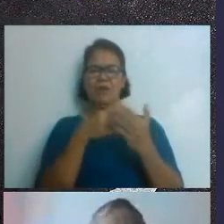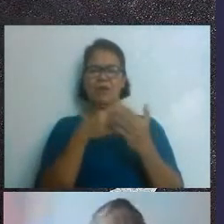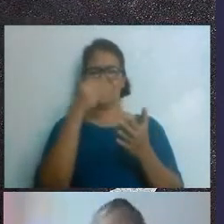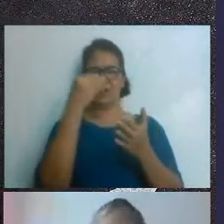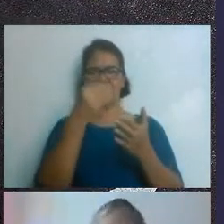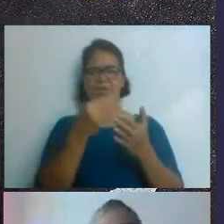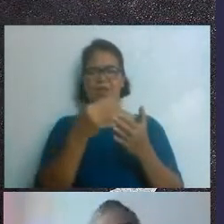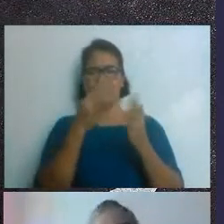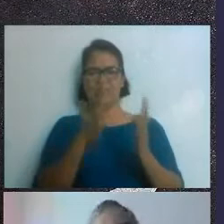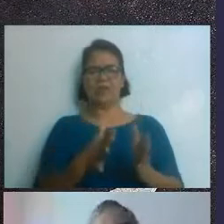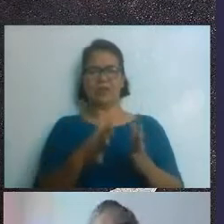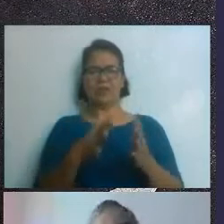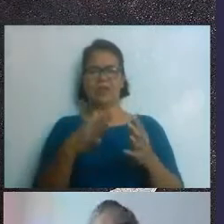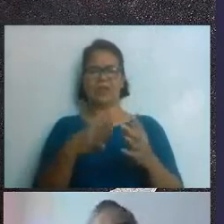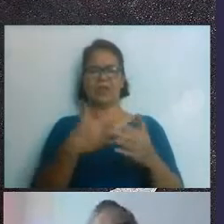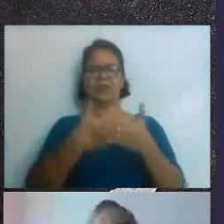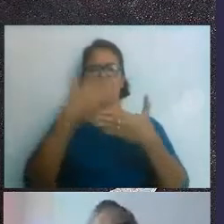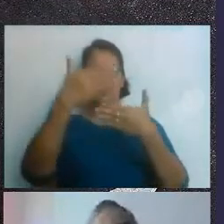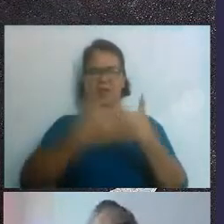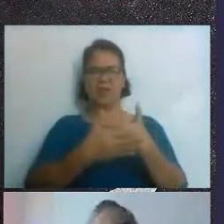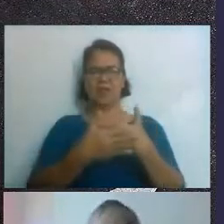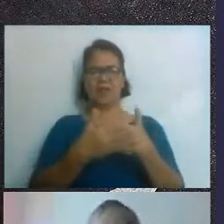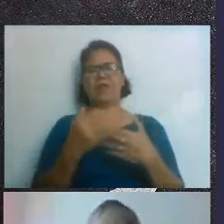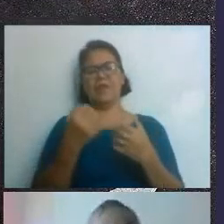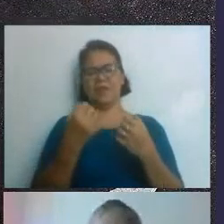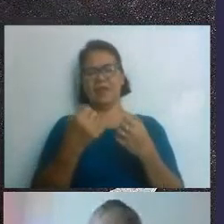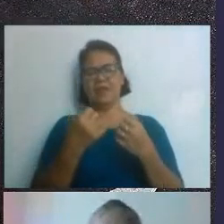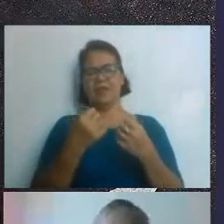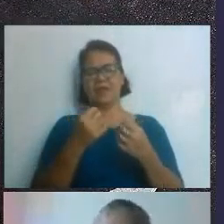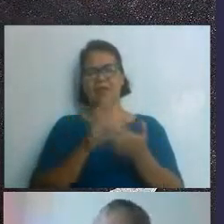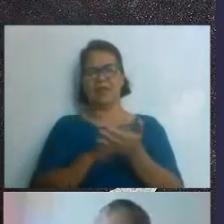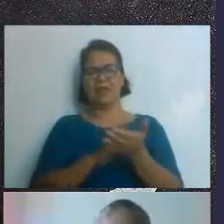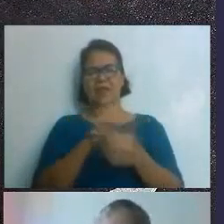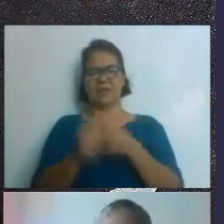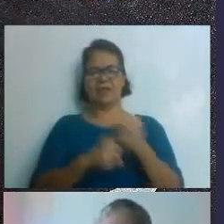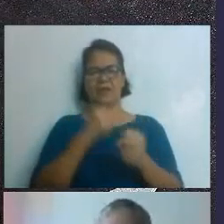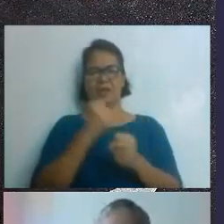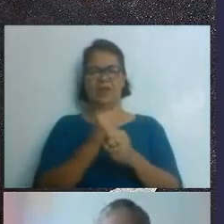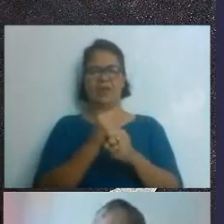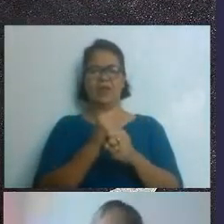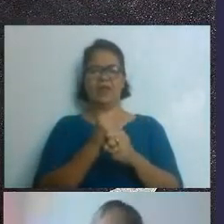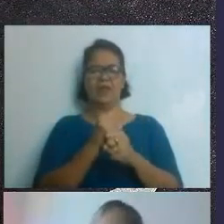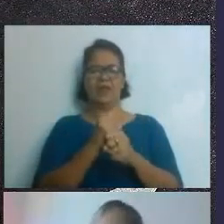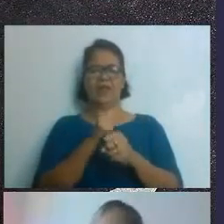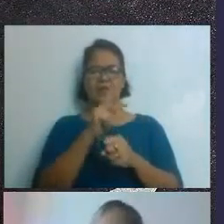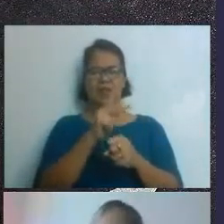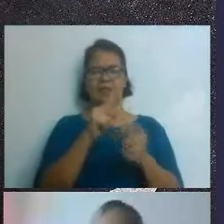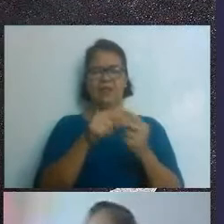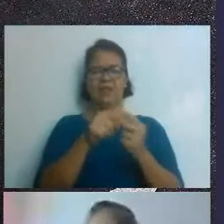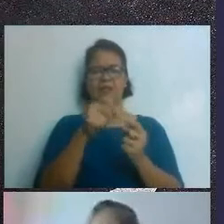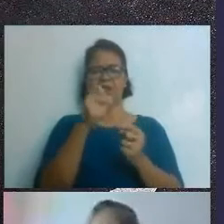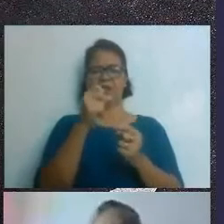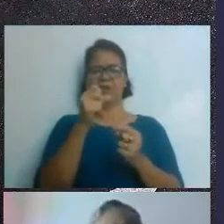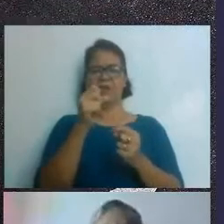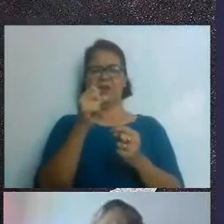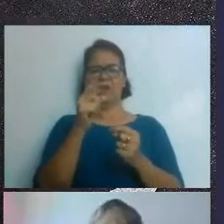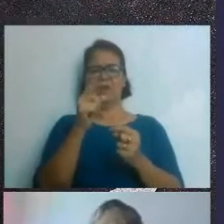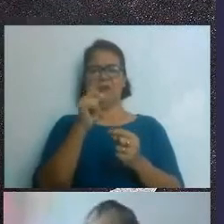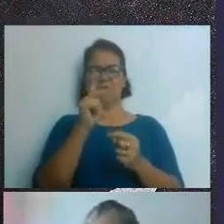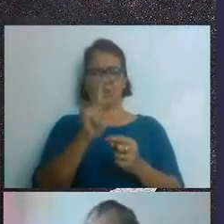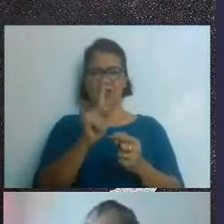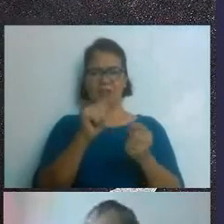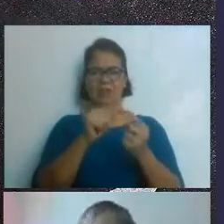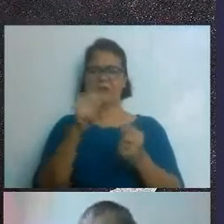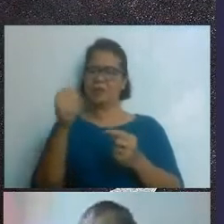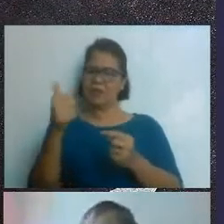The most essential learning is for K to 10, grade 10, is actually available now in our